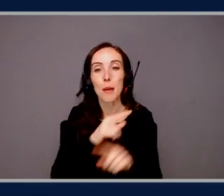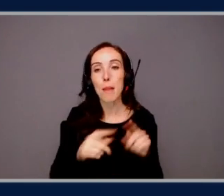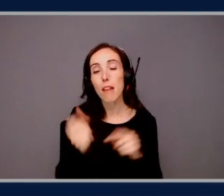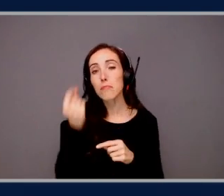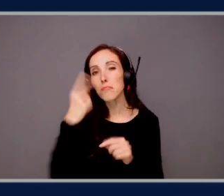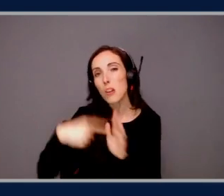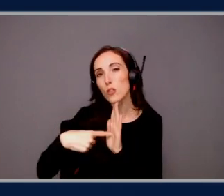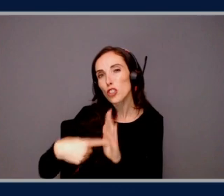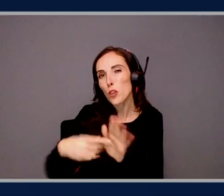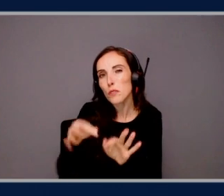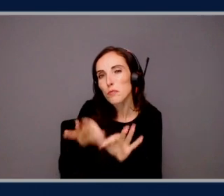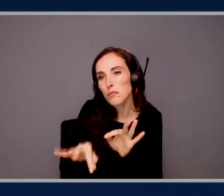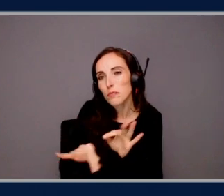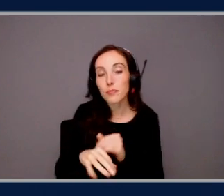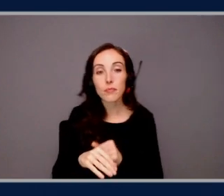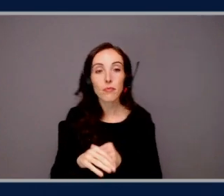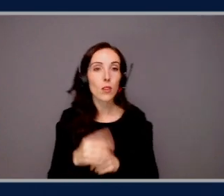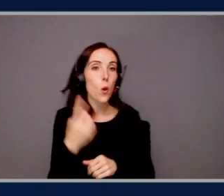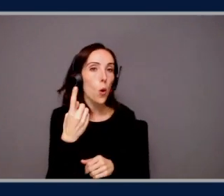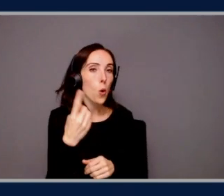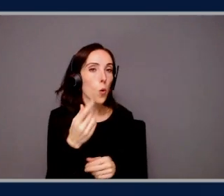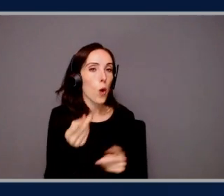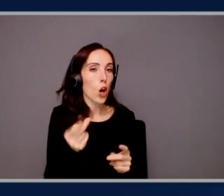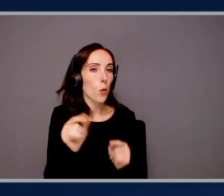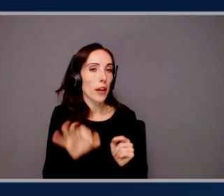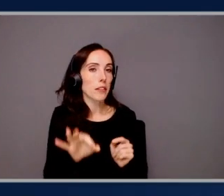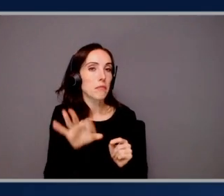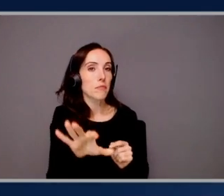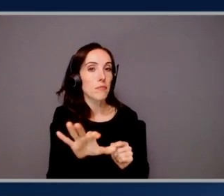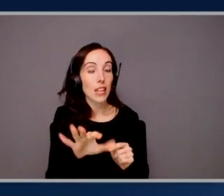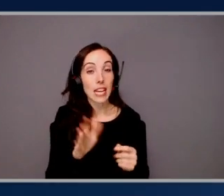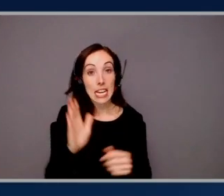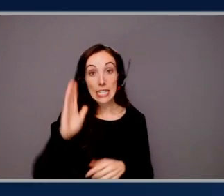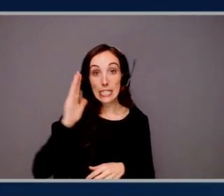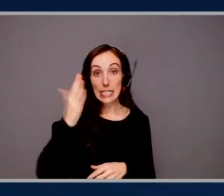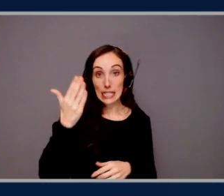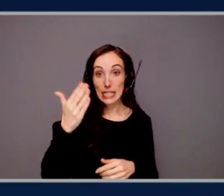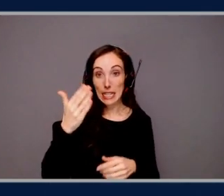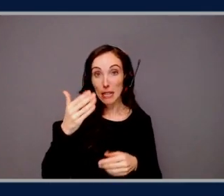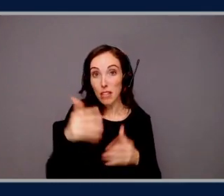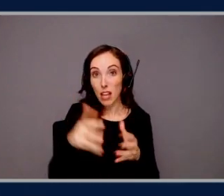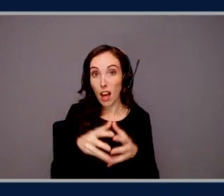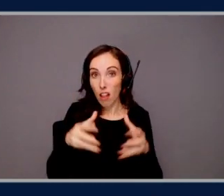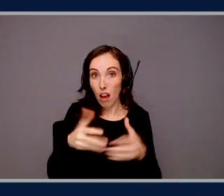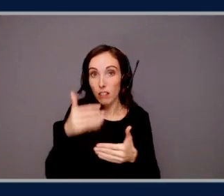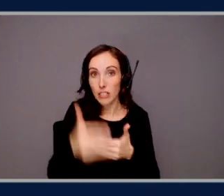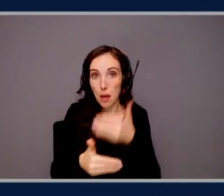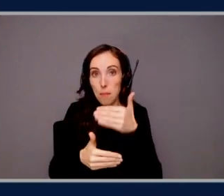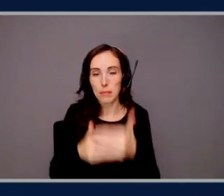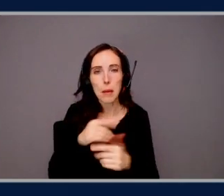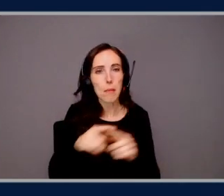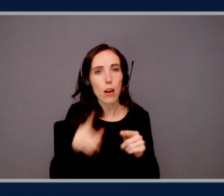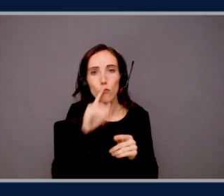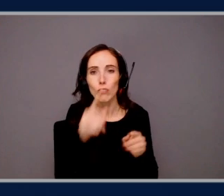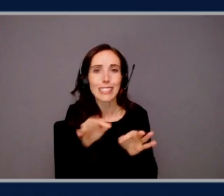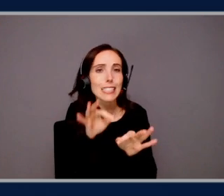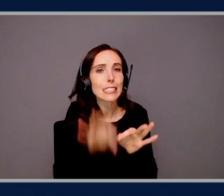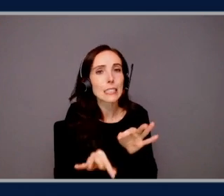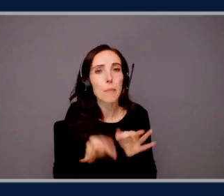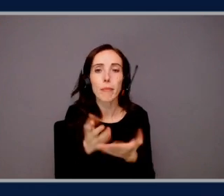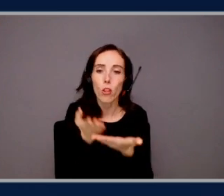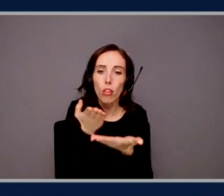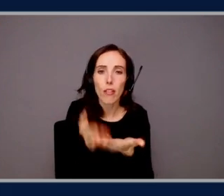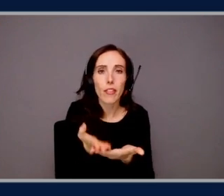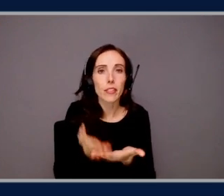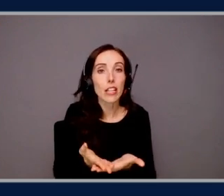You specify just a quick plug in there. Even though these seem like quite a bit of steps, it's just simple authentication,